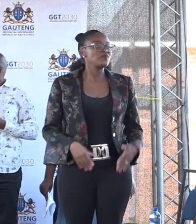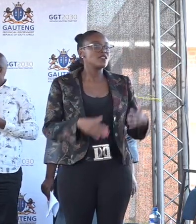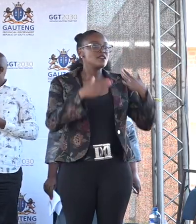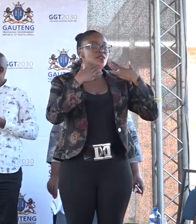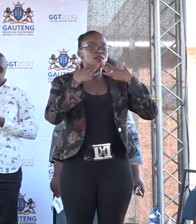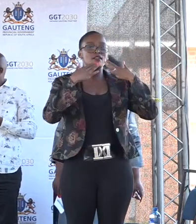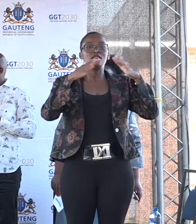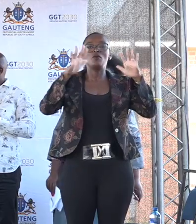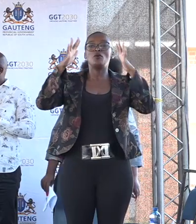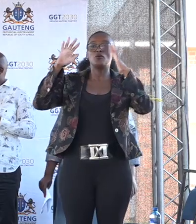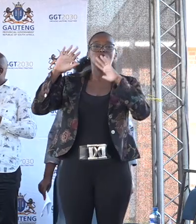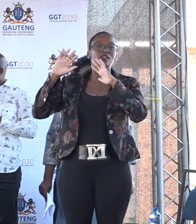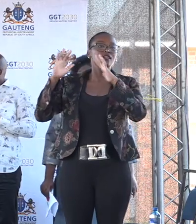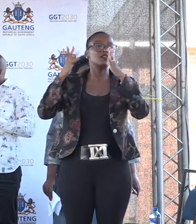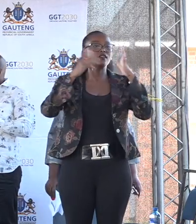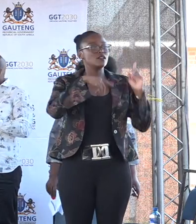Malibongwe.